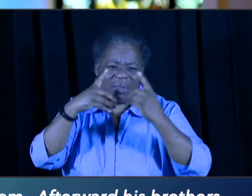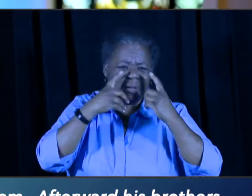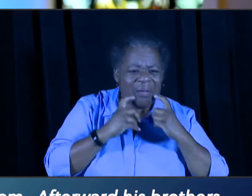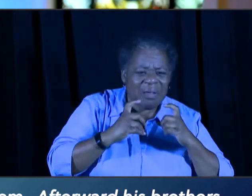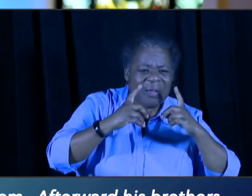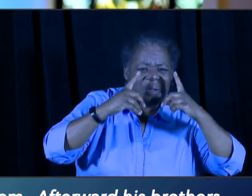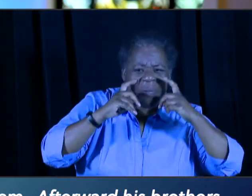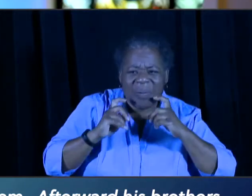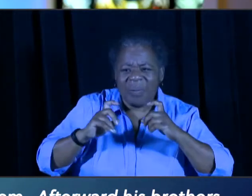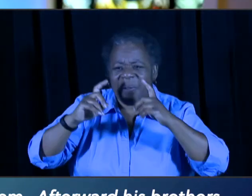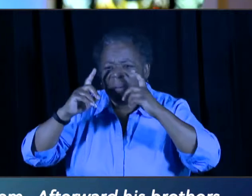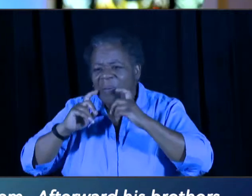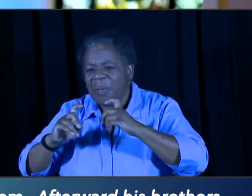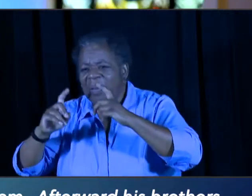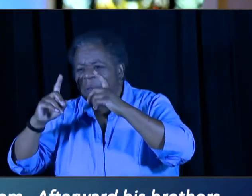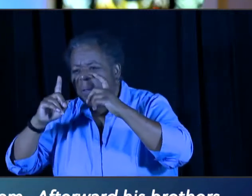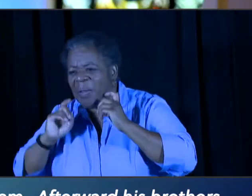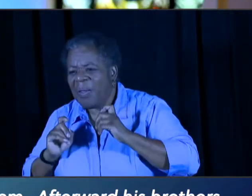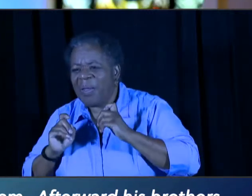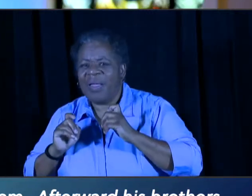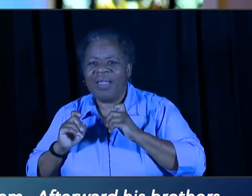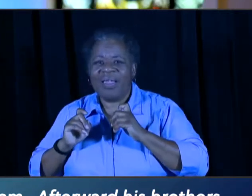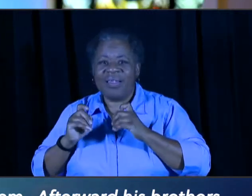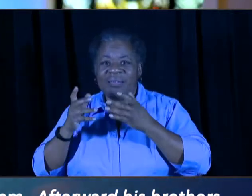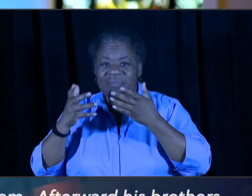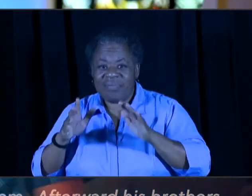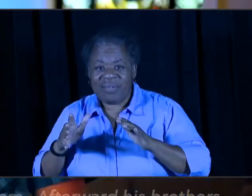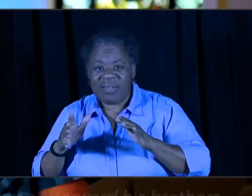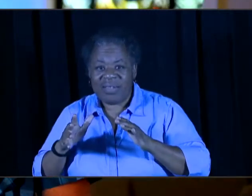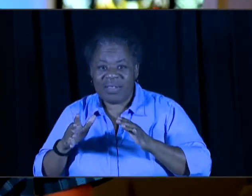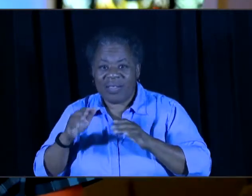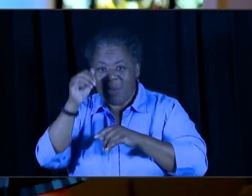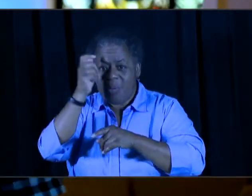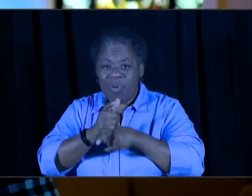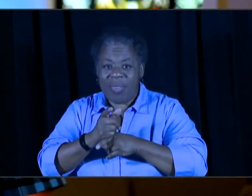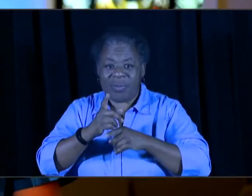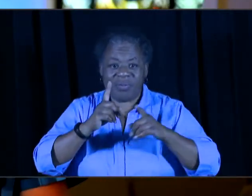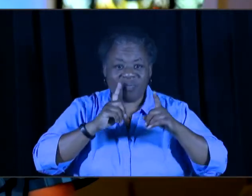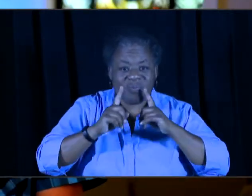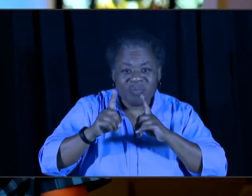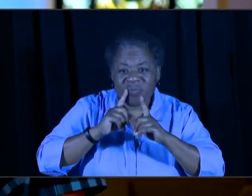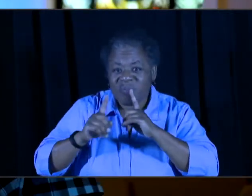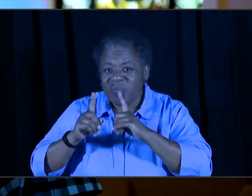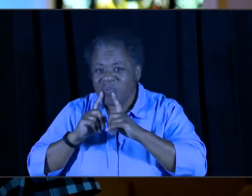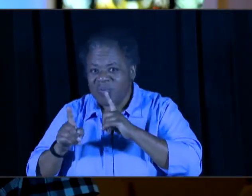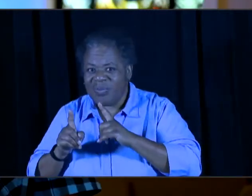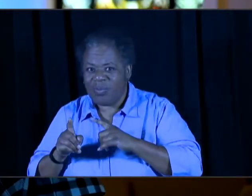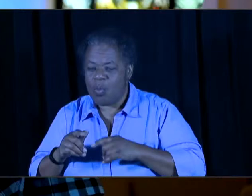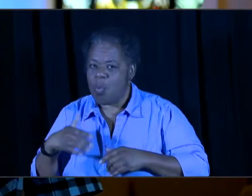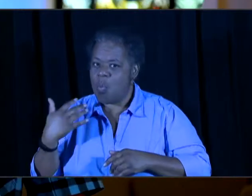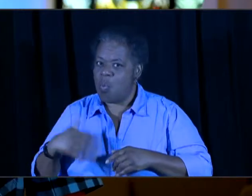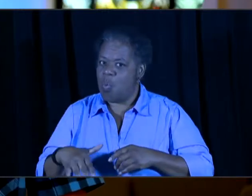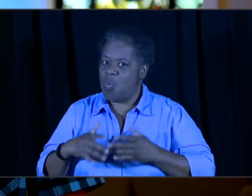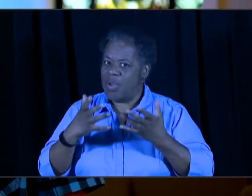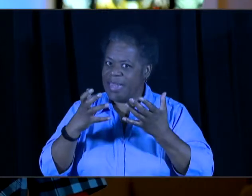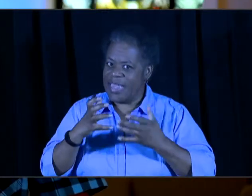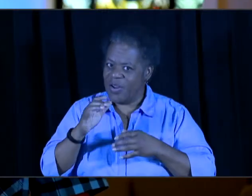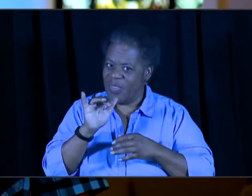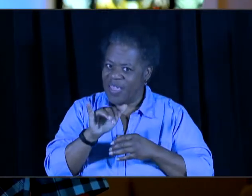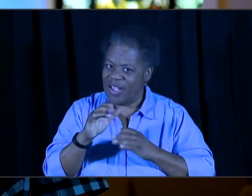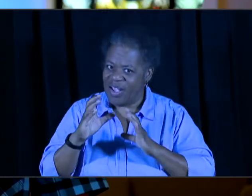afterwards, his brother talked with him." Now, wouldn't you have loved to have heard that conversation?